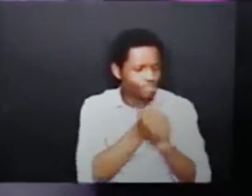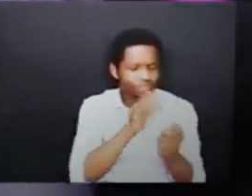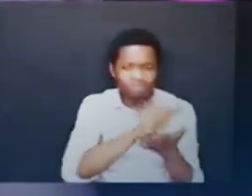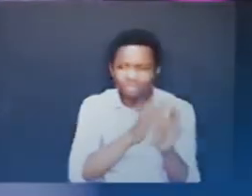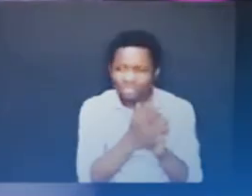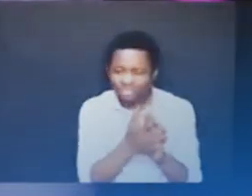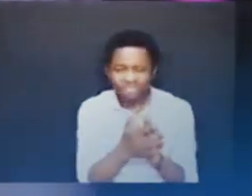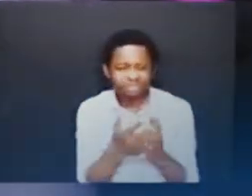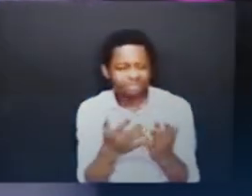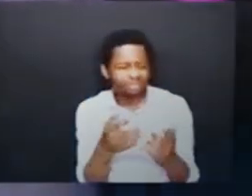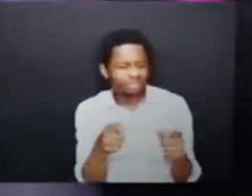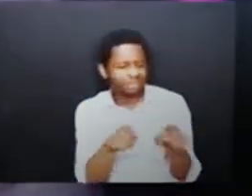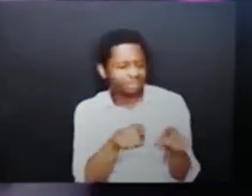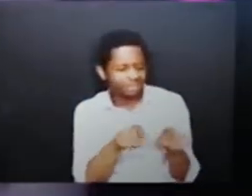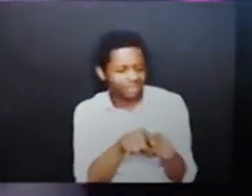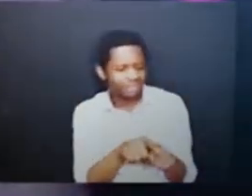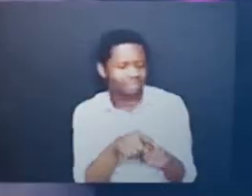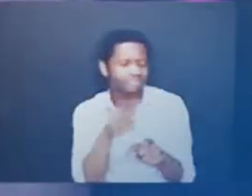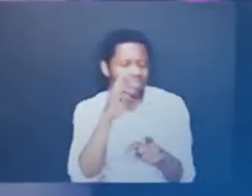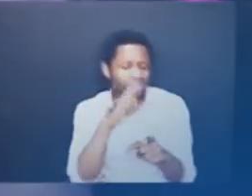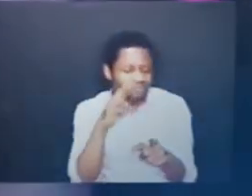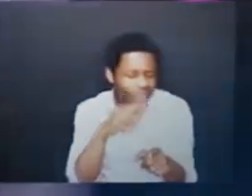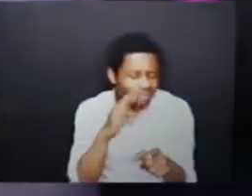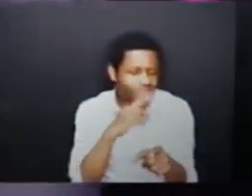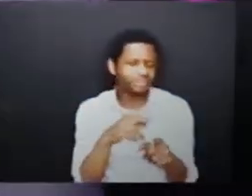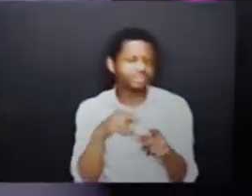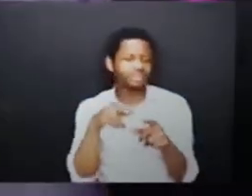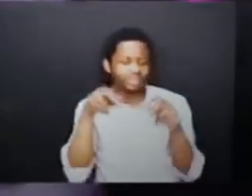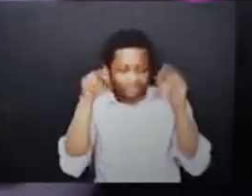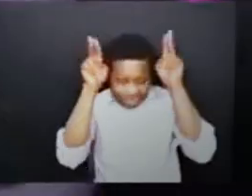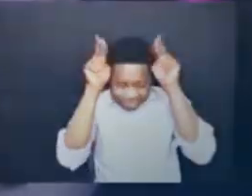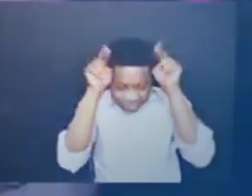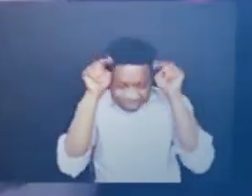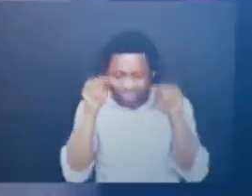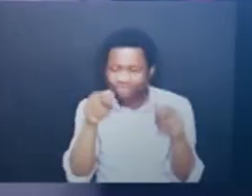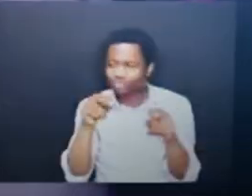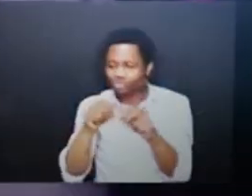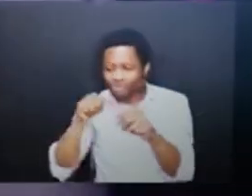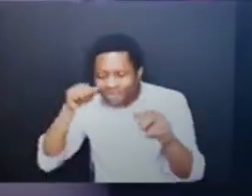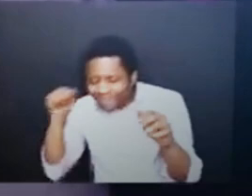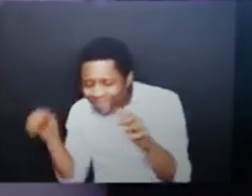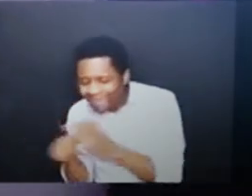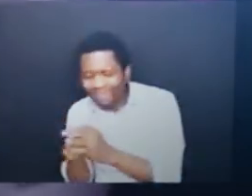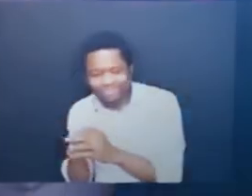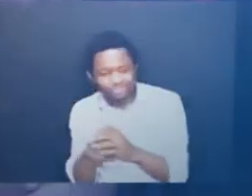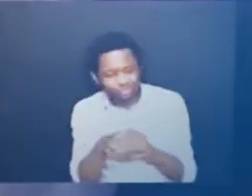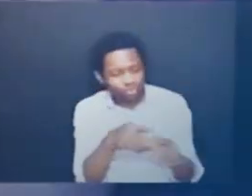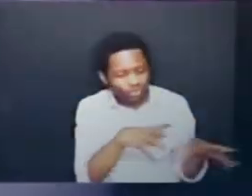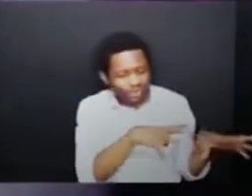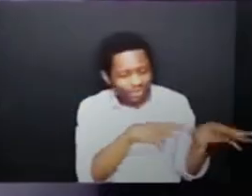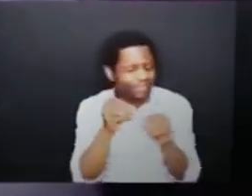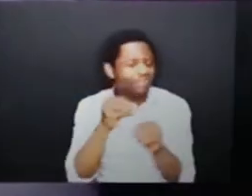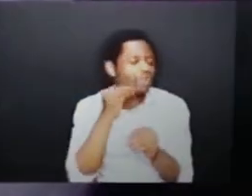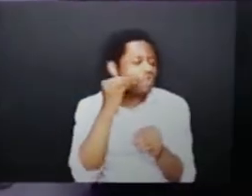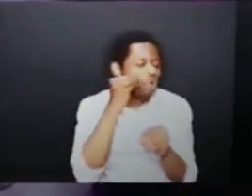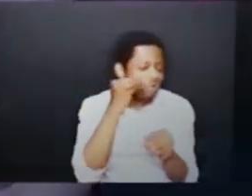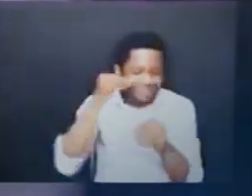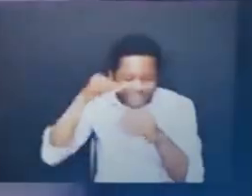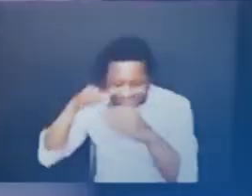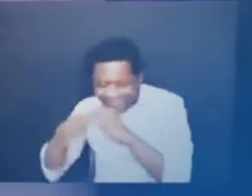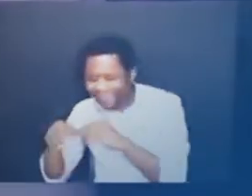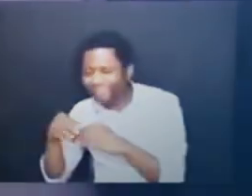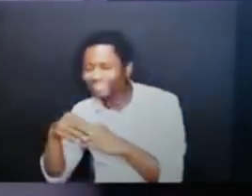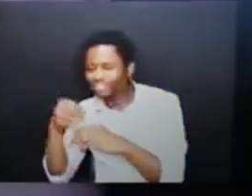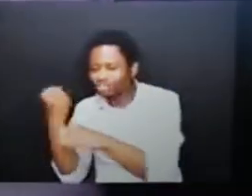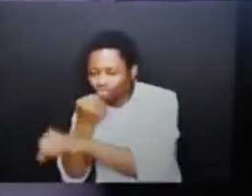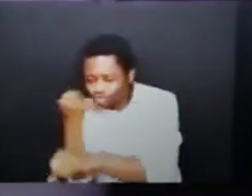they live in holes. Any hintabia, any mipo munto kura. Israel for eko wure wura yeno. Any median for